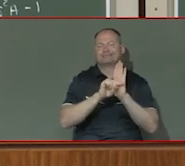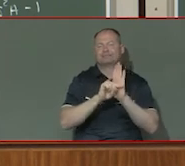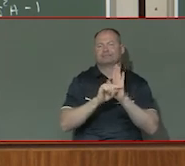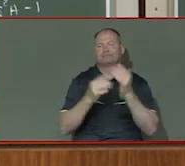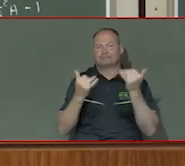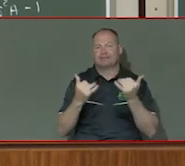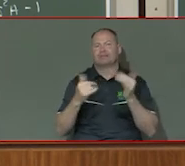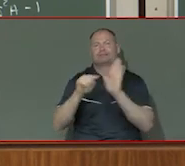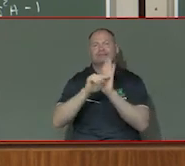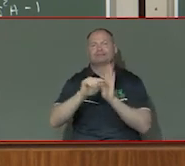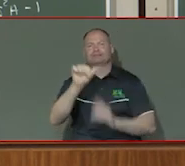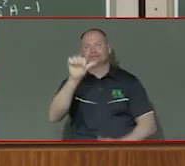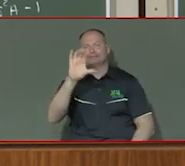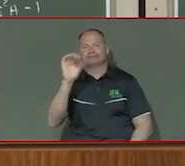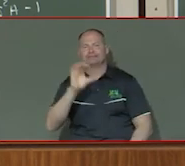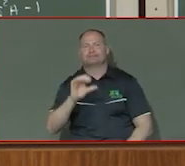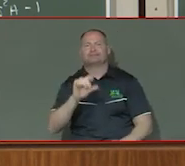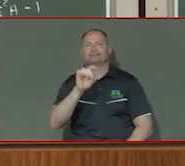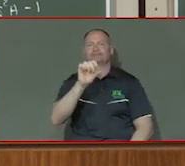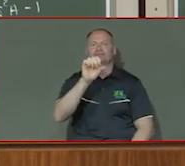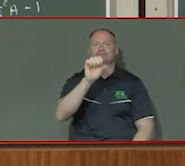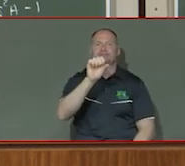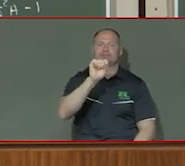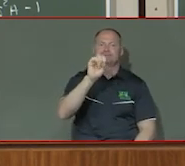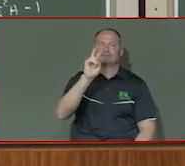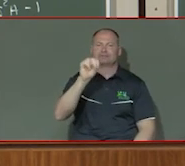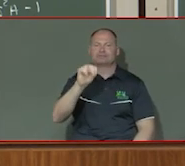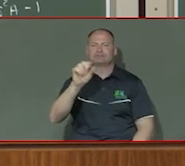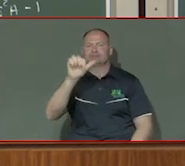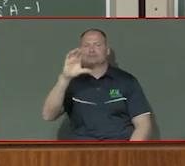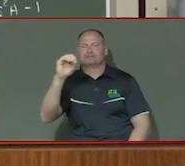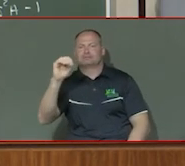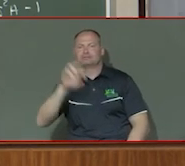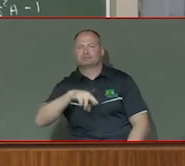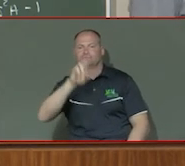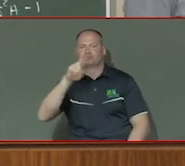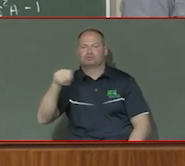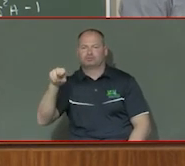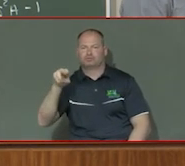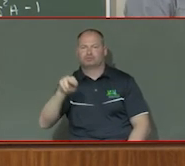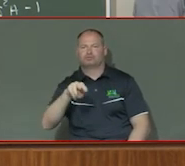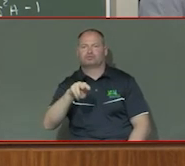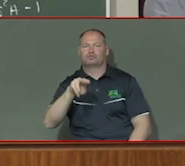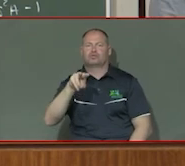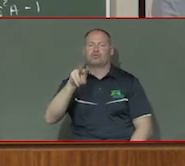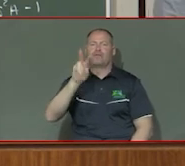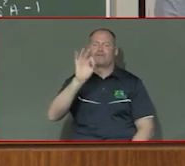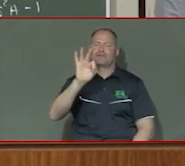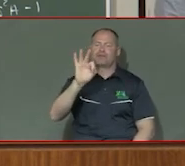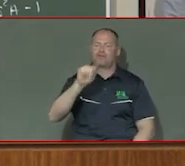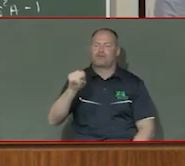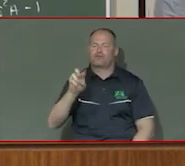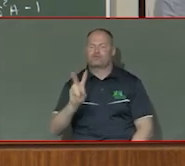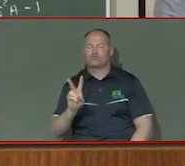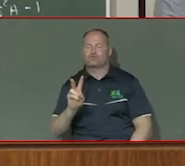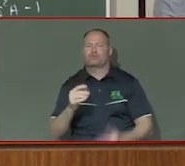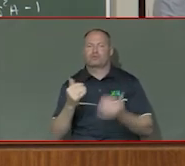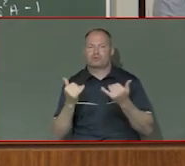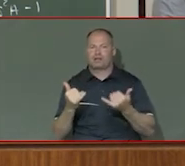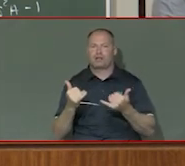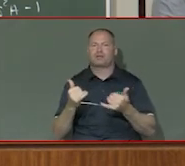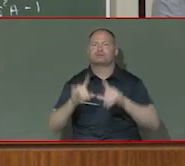60. And the sine of 60 is root 3 over 2. Now, people, root 3 over 2, you can use your special angle